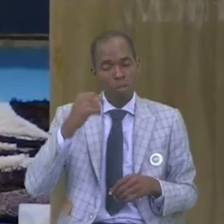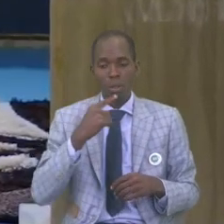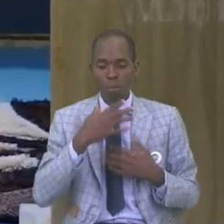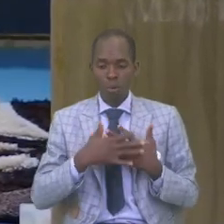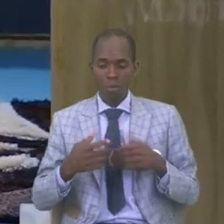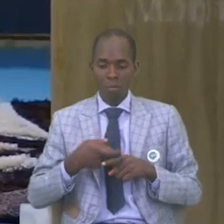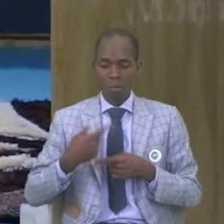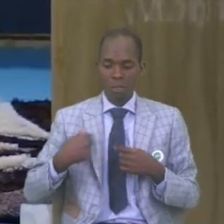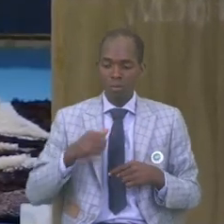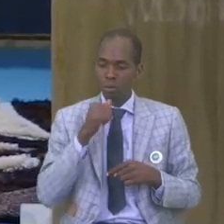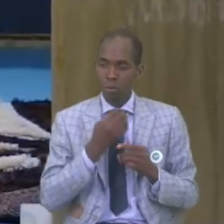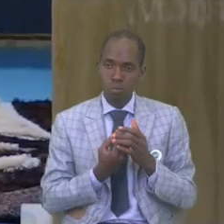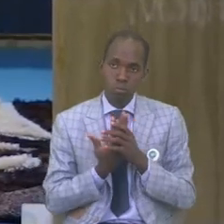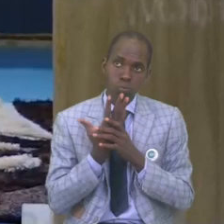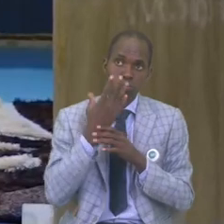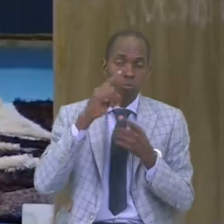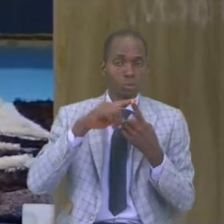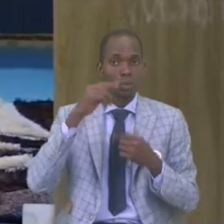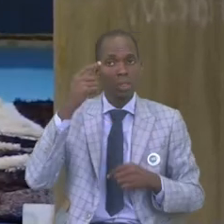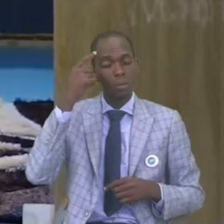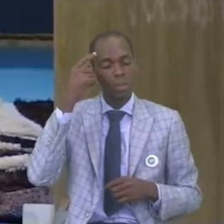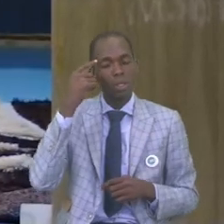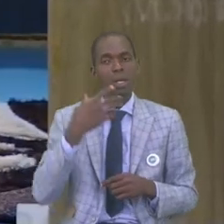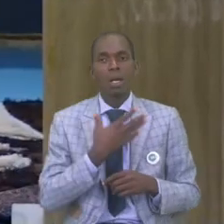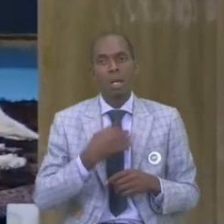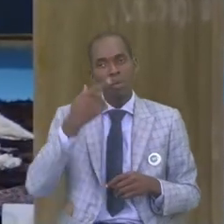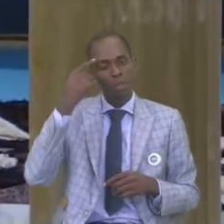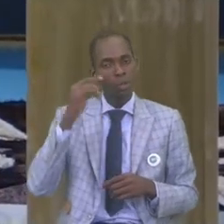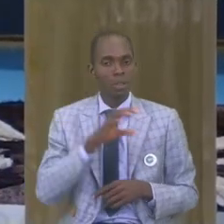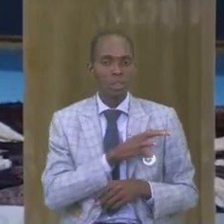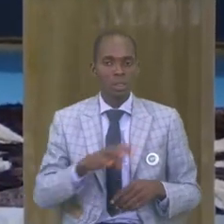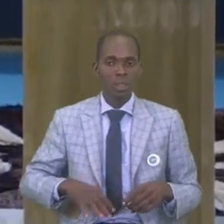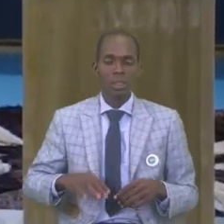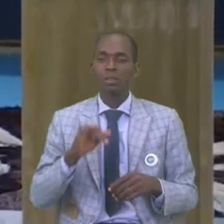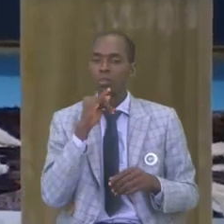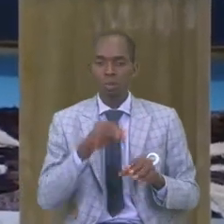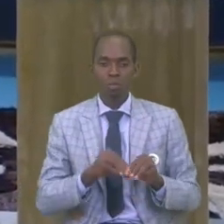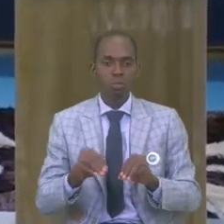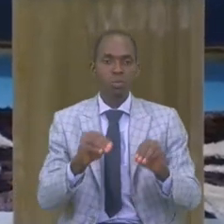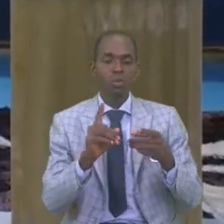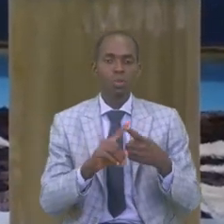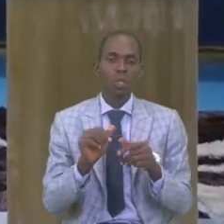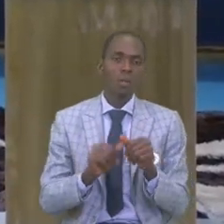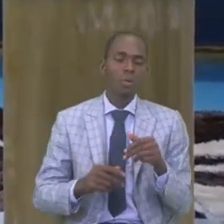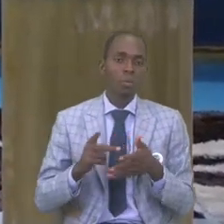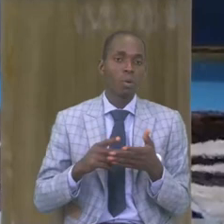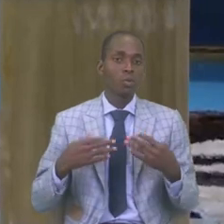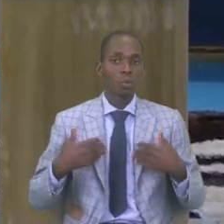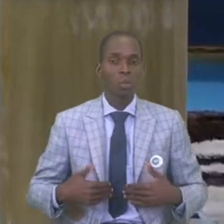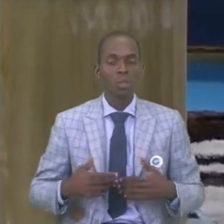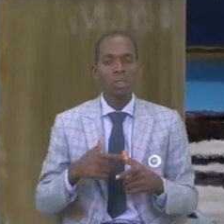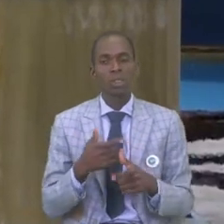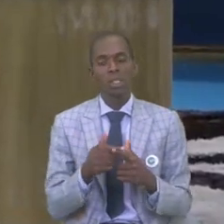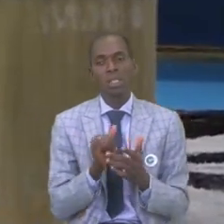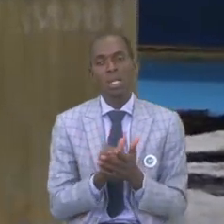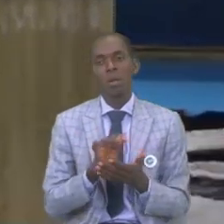the church is not flowing into all the parts of the body. Literally, that body is dead.